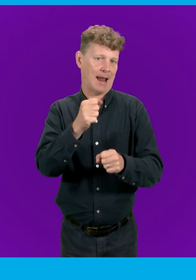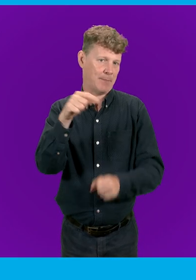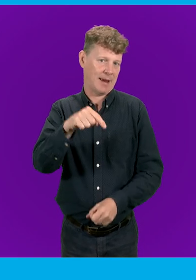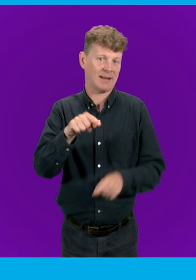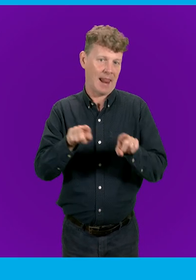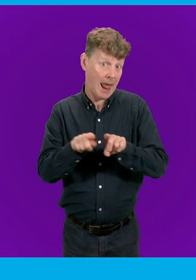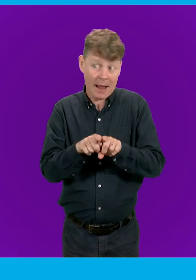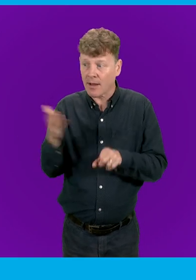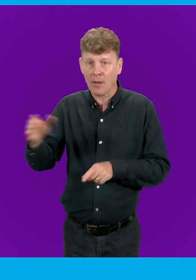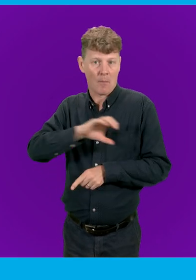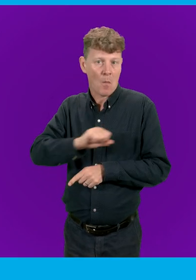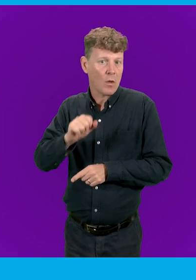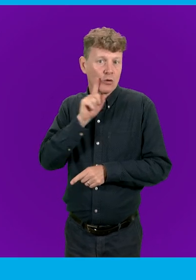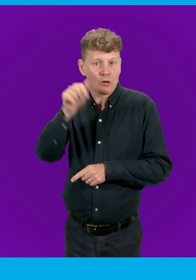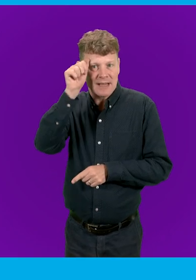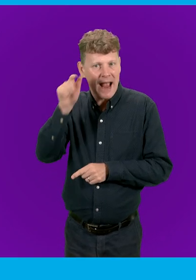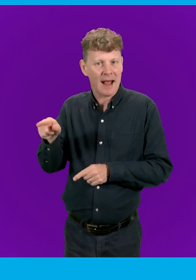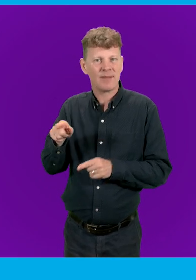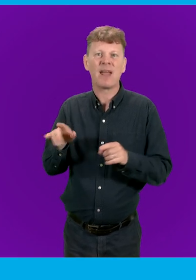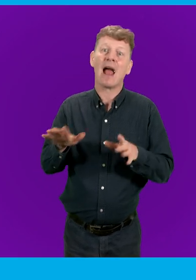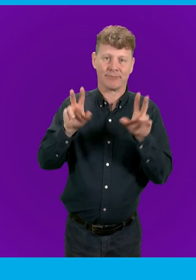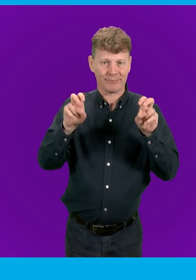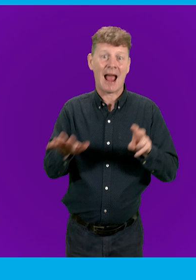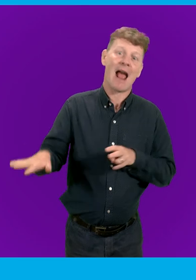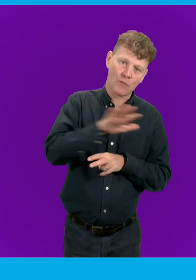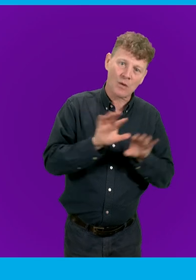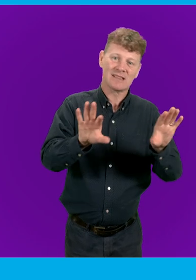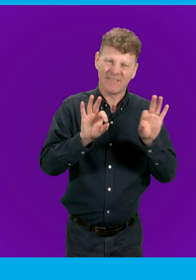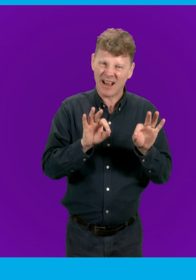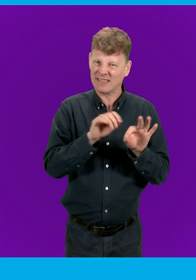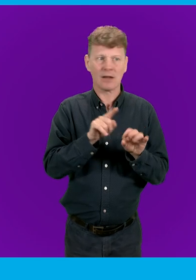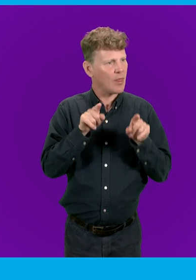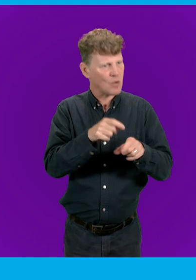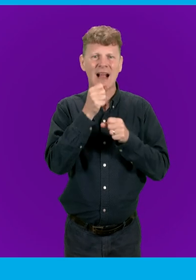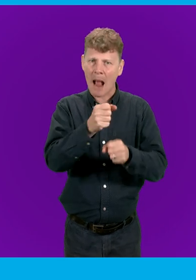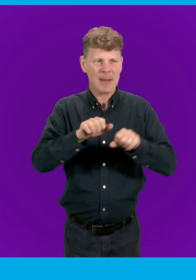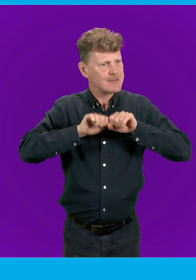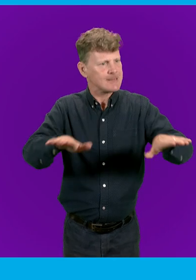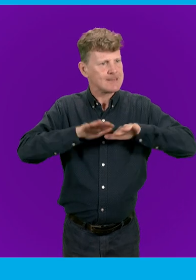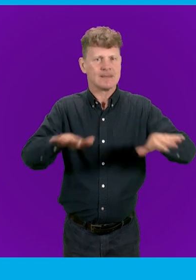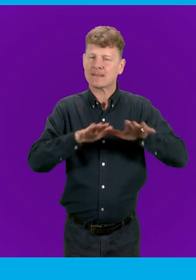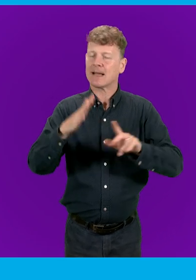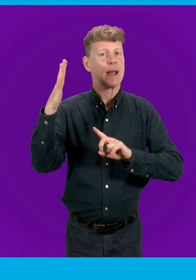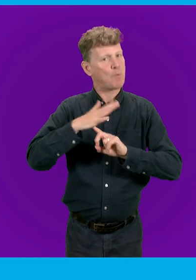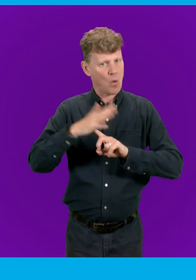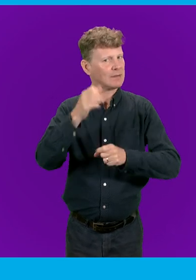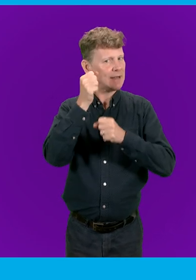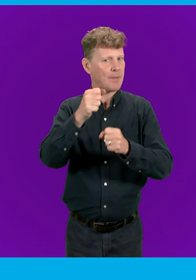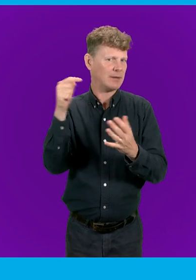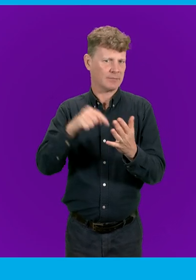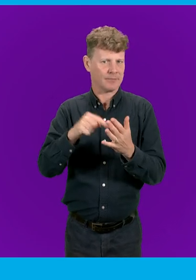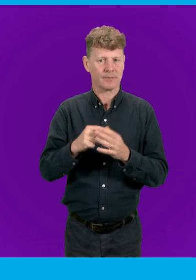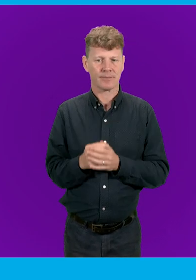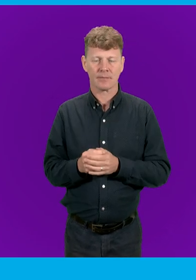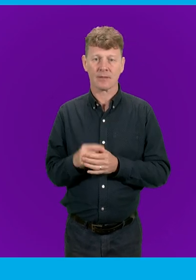campaigns like Bold Girls Can, Everyone's Invited, and people just keeping that message out. So really important campaigns. Yeah, I'm calling